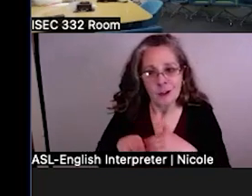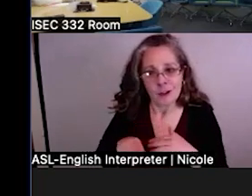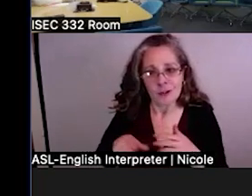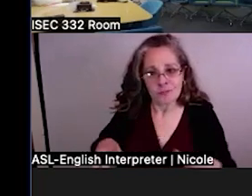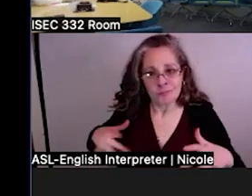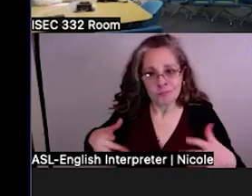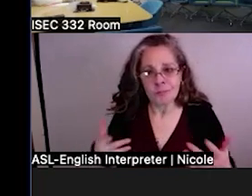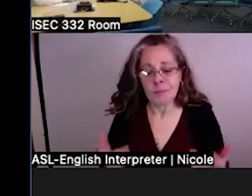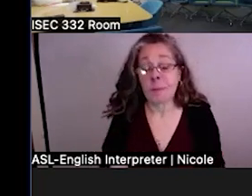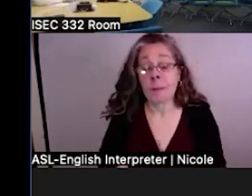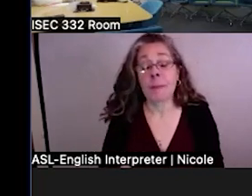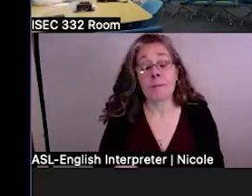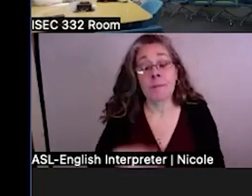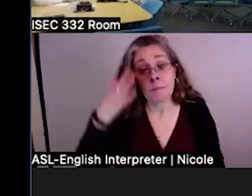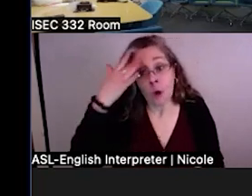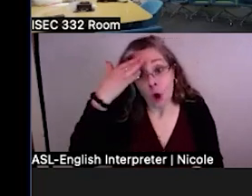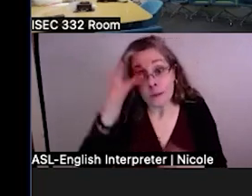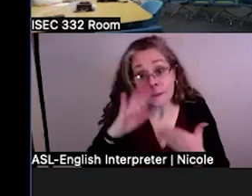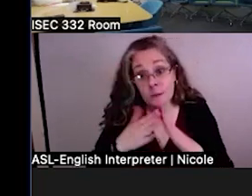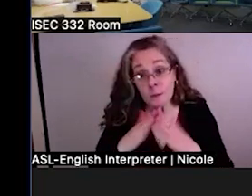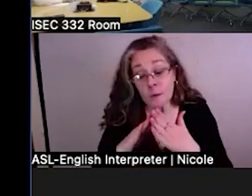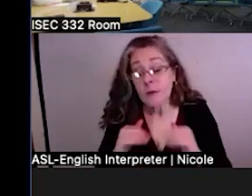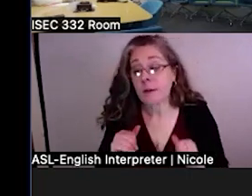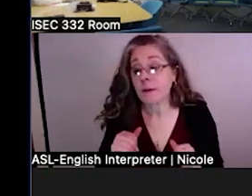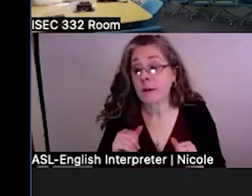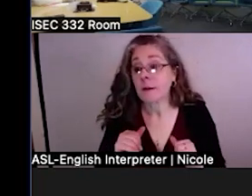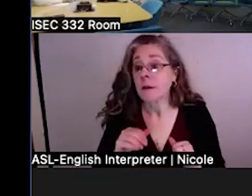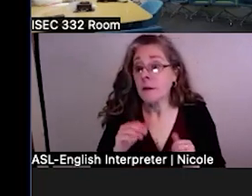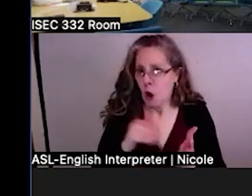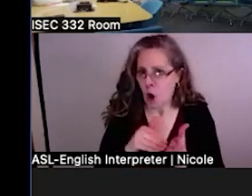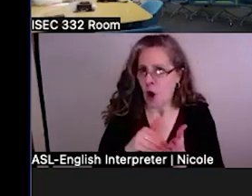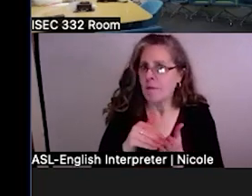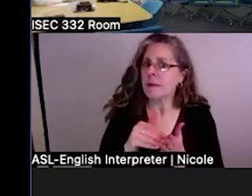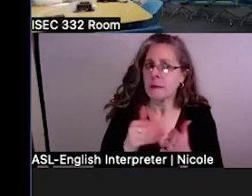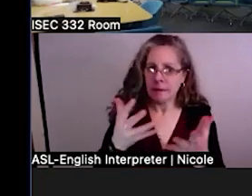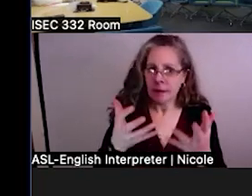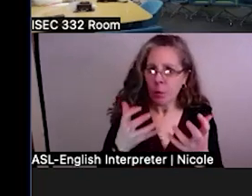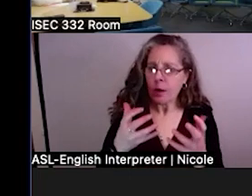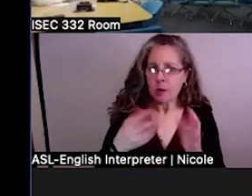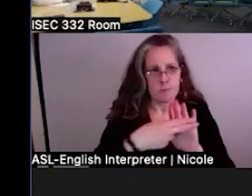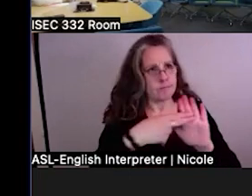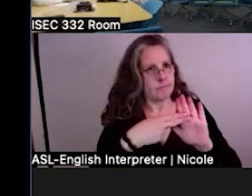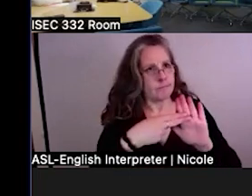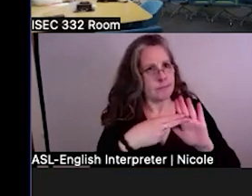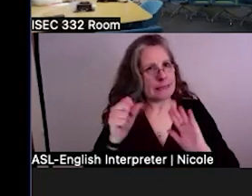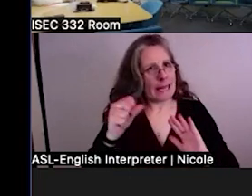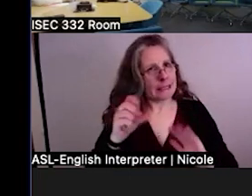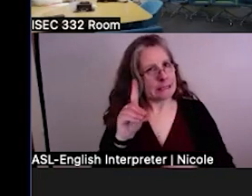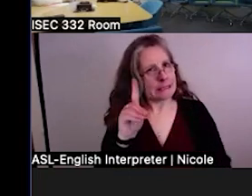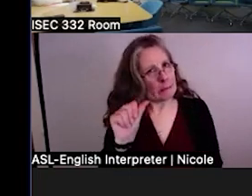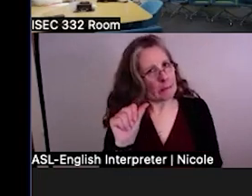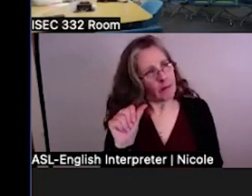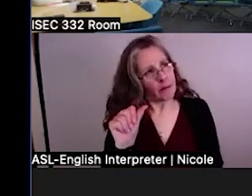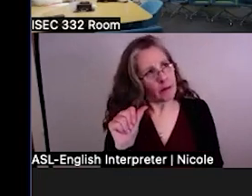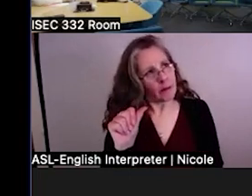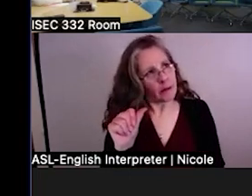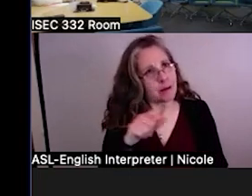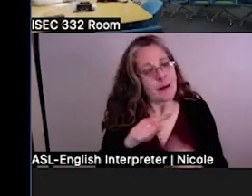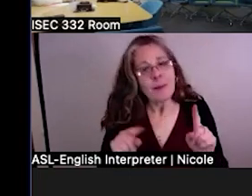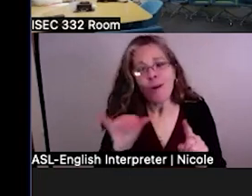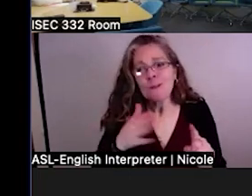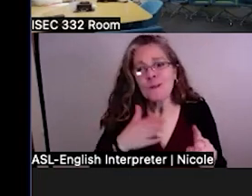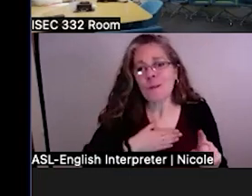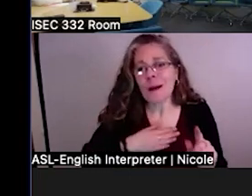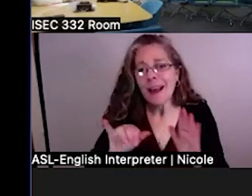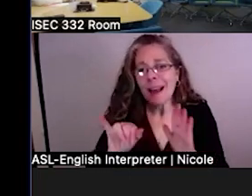community often do want to say that, yes, this is a disability, but it's also my identity. And